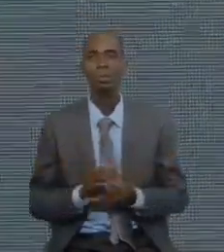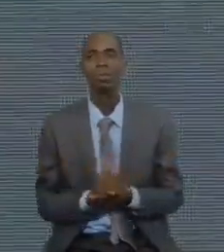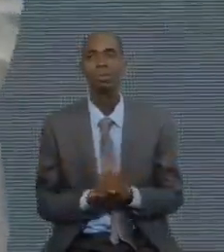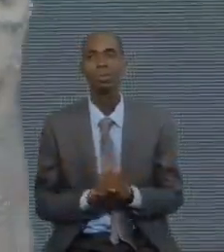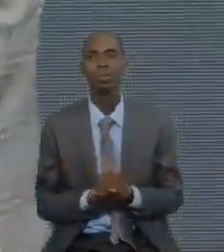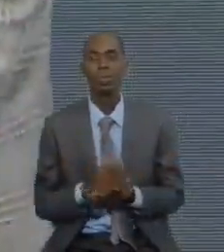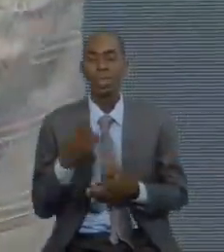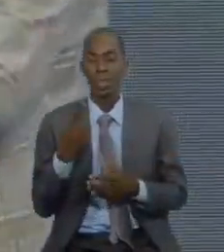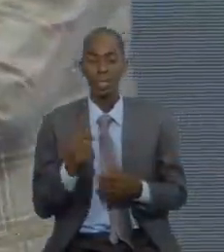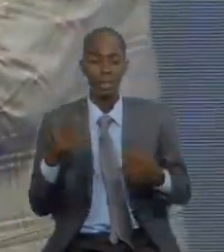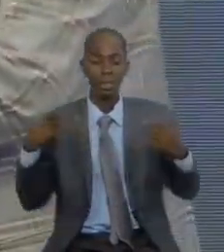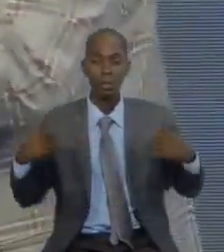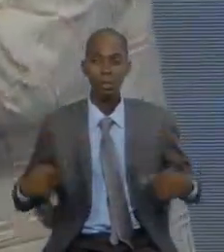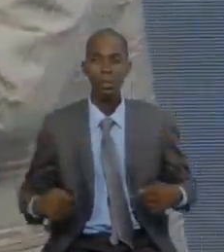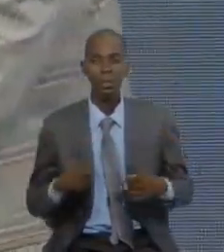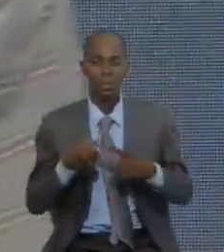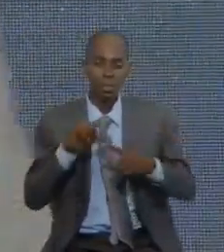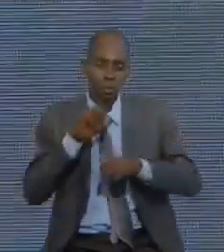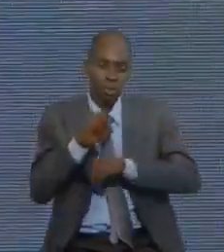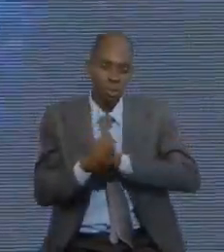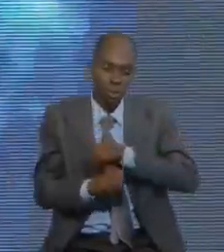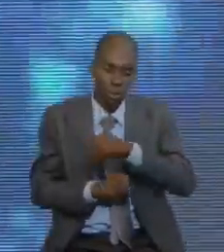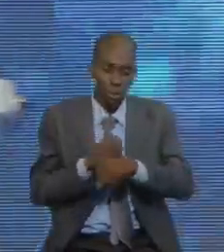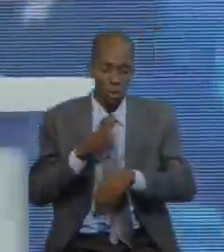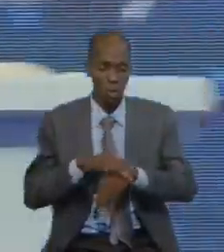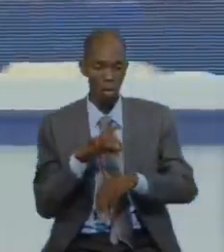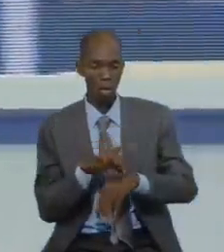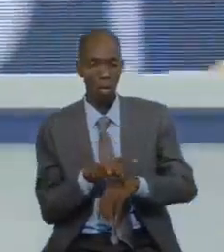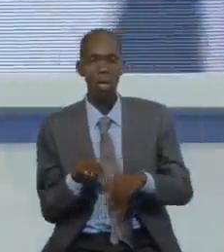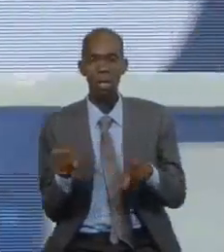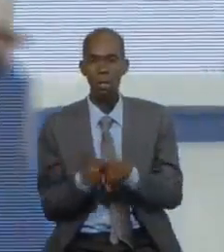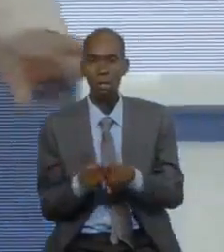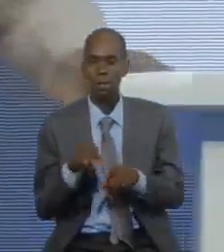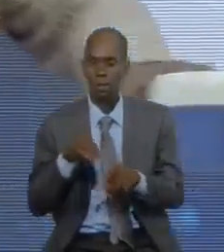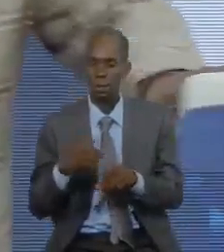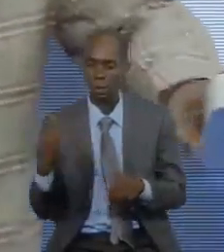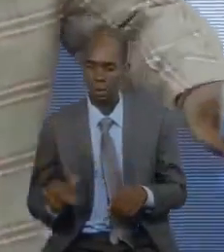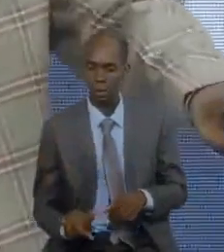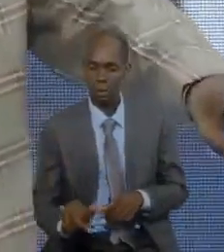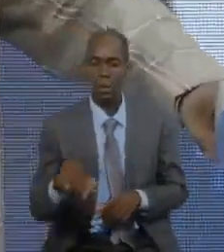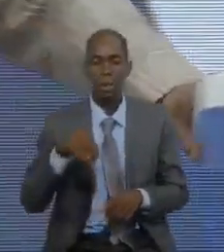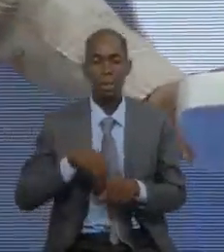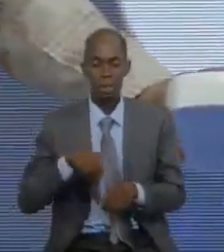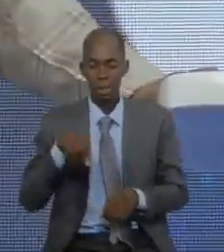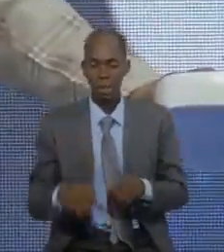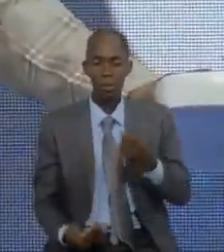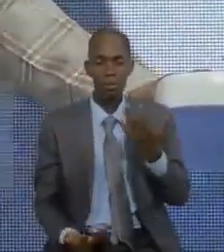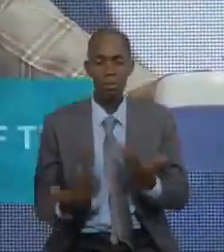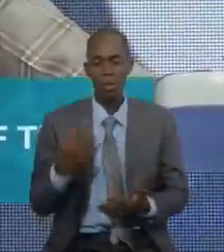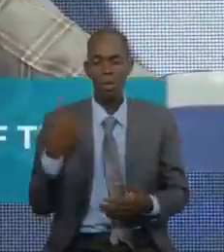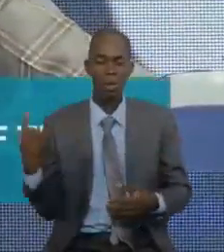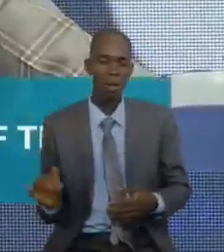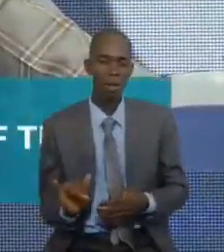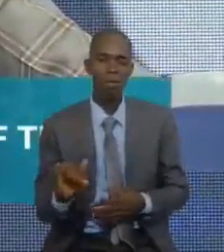The pain to suffer on earth and in eternity in hell forever and